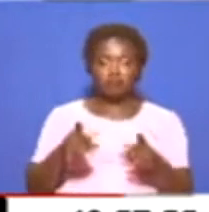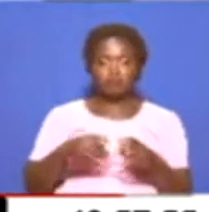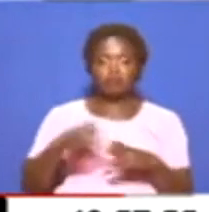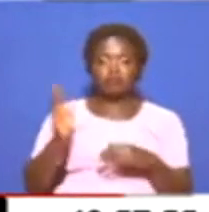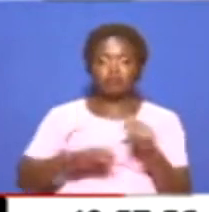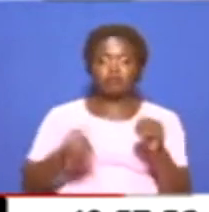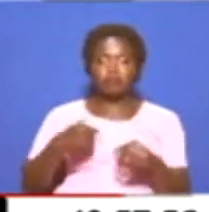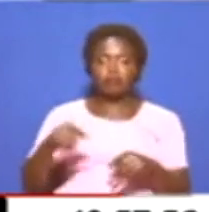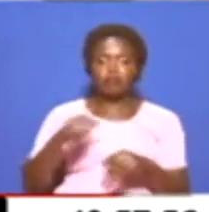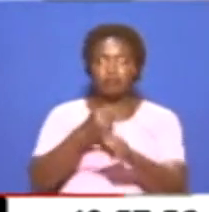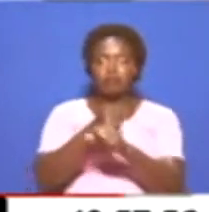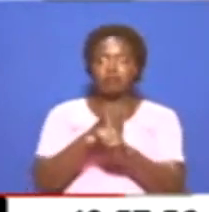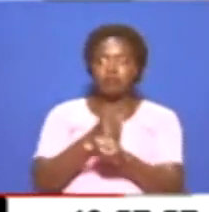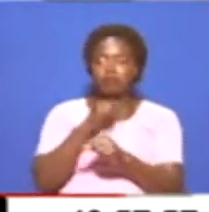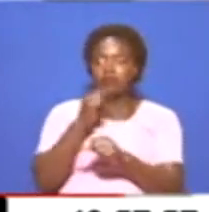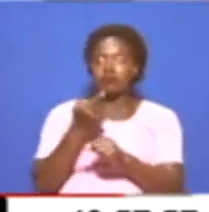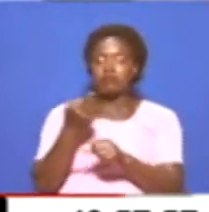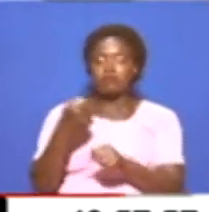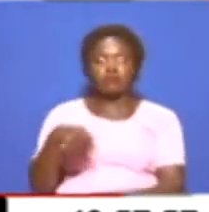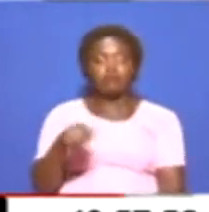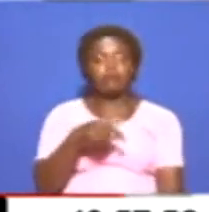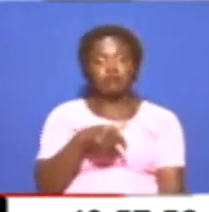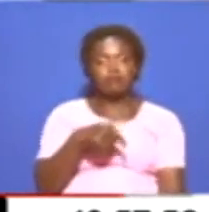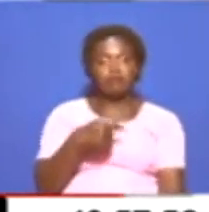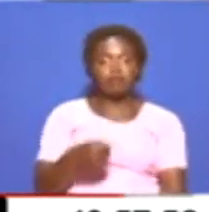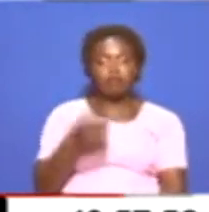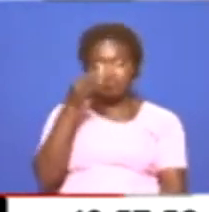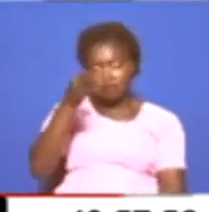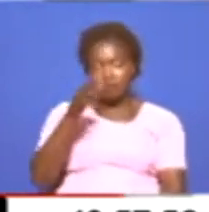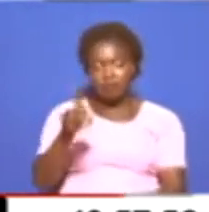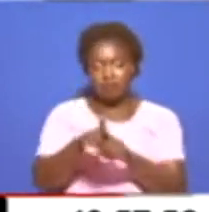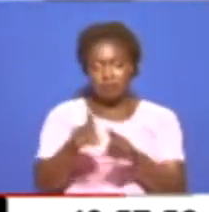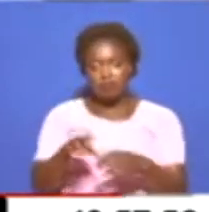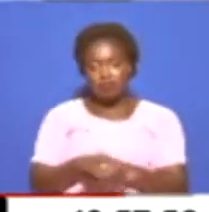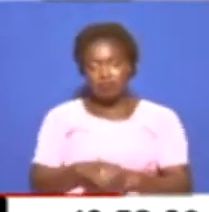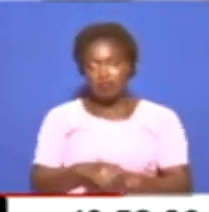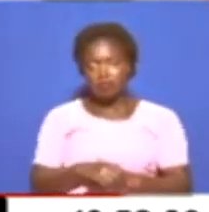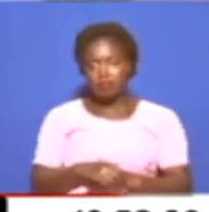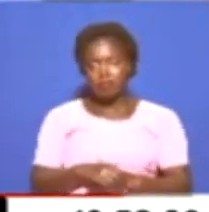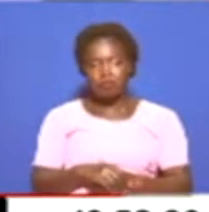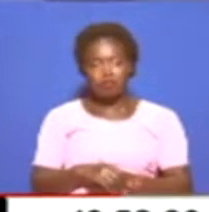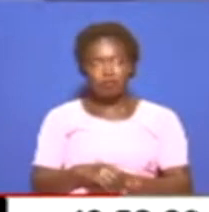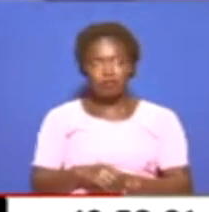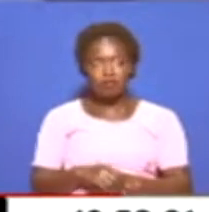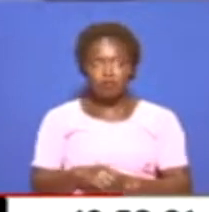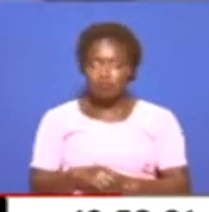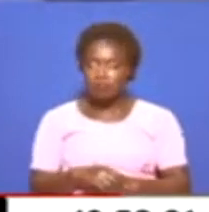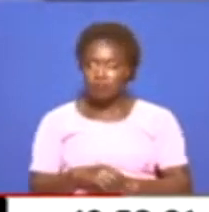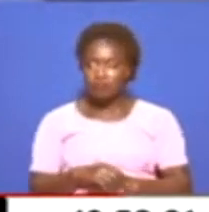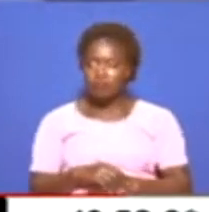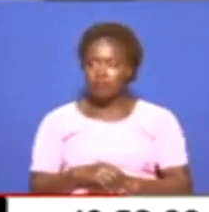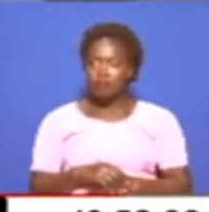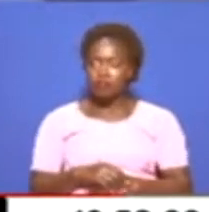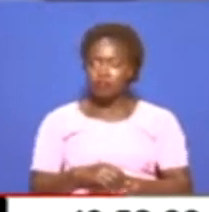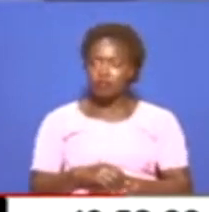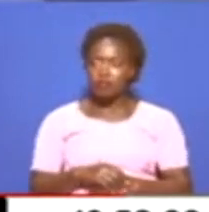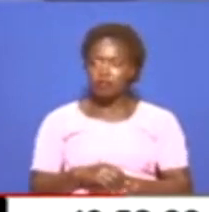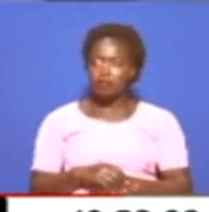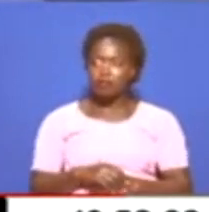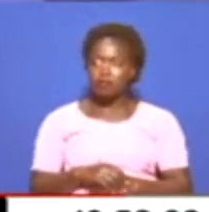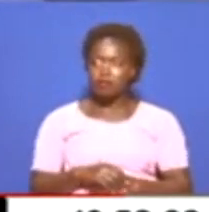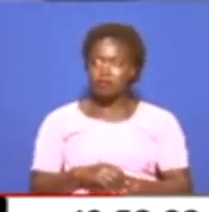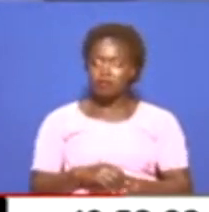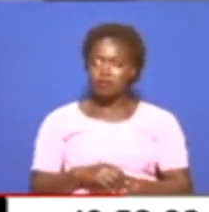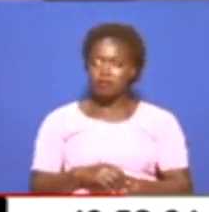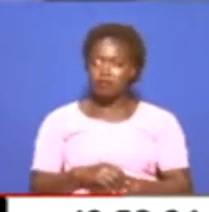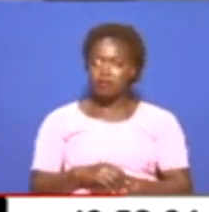let us protect it, not only for ourselves, but for the future generations that will come. Diego, wrap it up. Yeah, President,